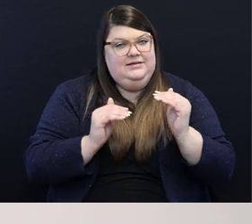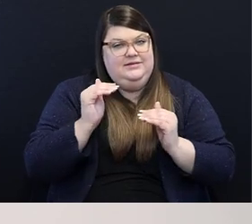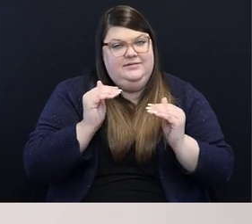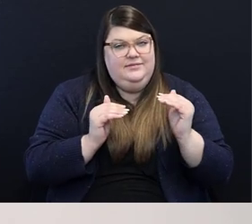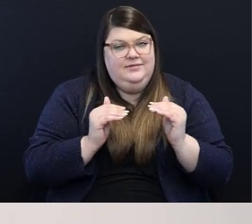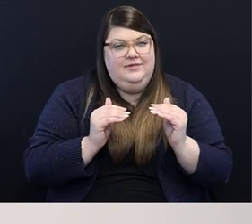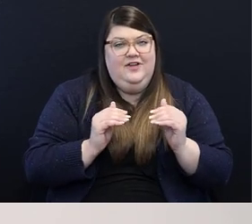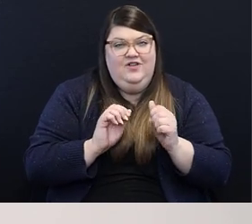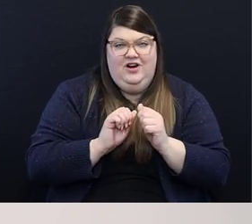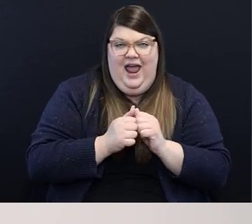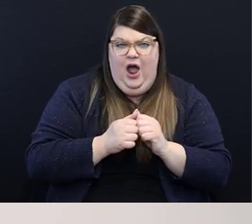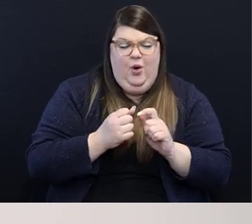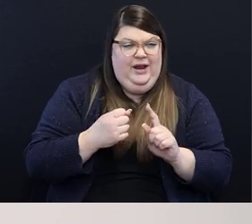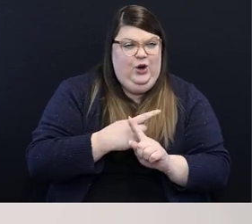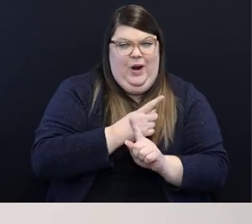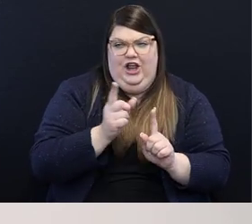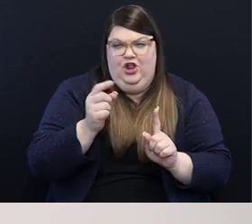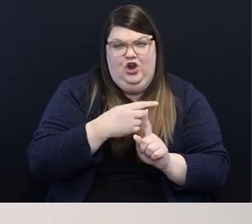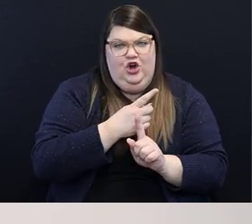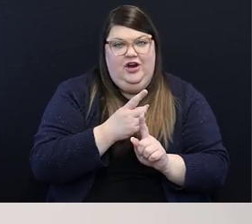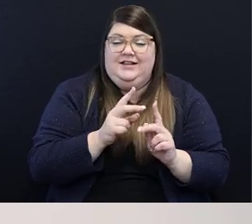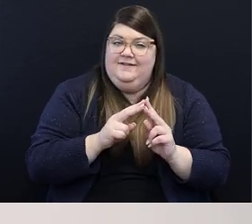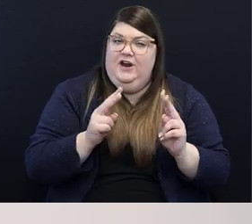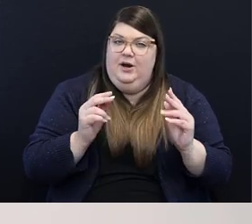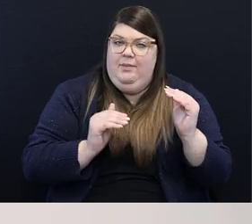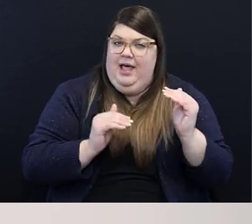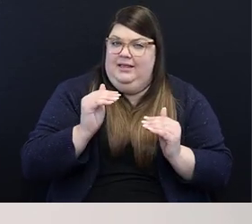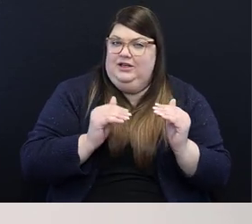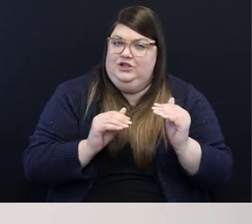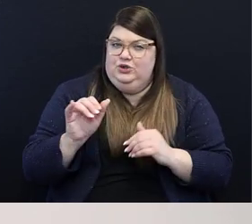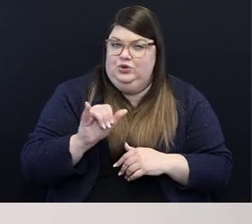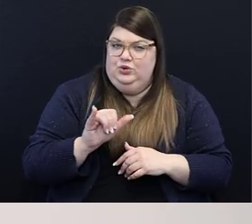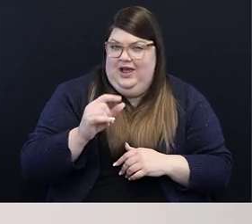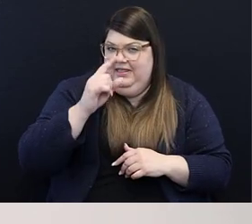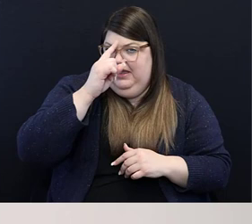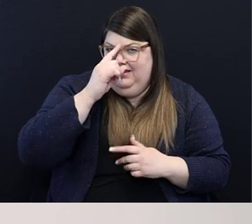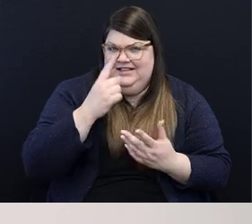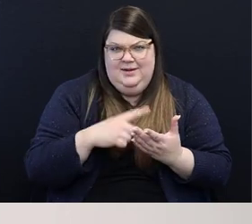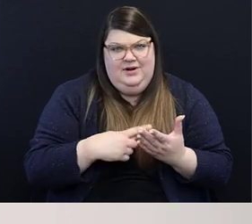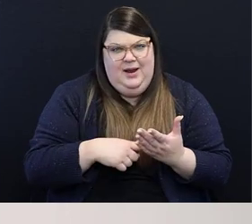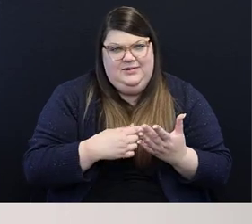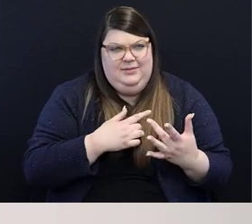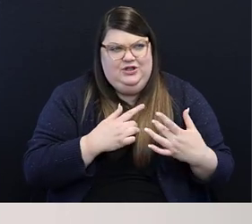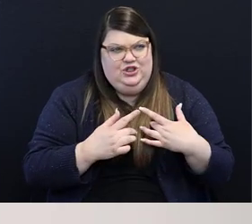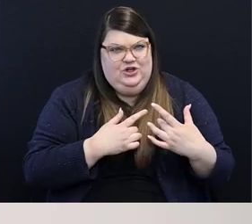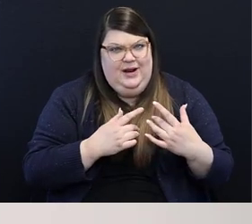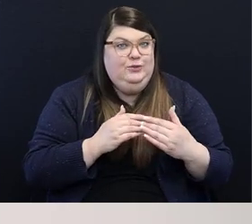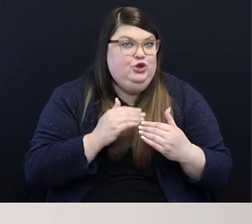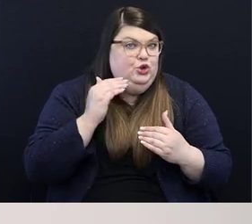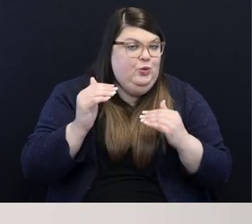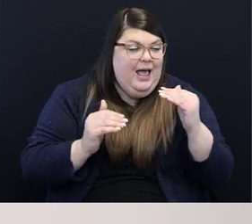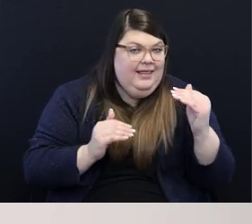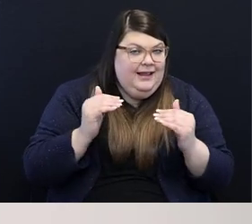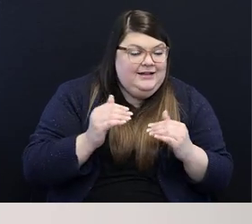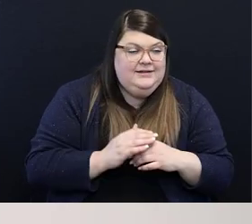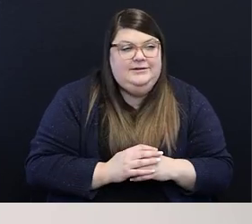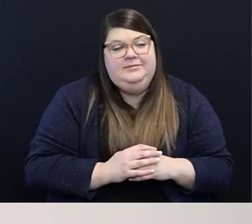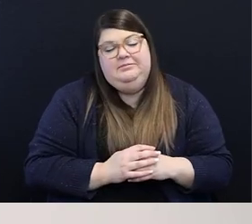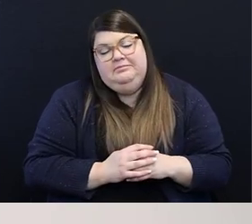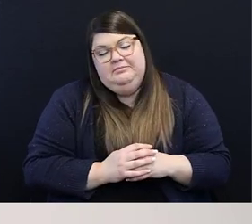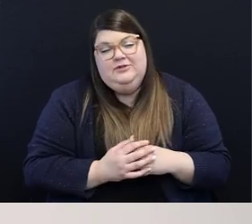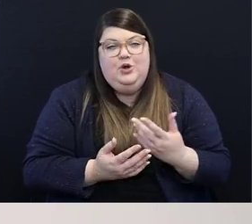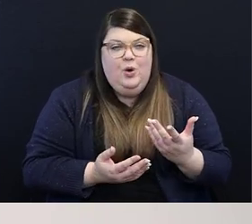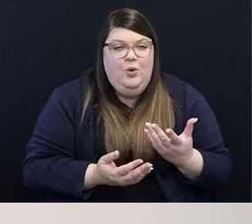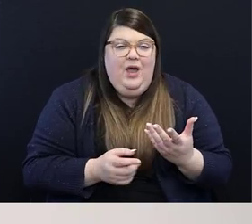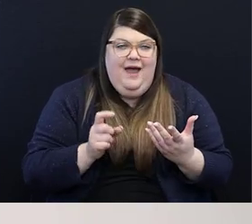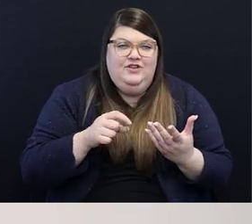how irregular it is, it's incredibly balanced, I think. And sometimes I worry that maybe I get too balanced or it gets, so there has to be